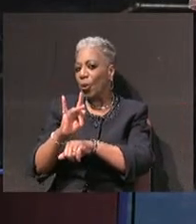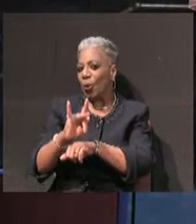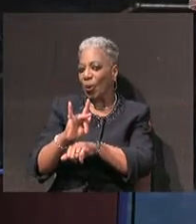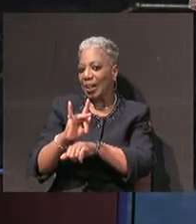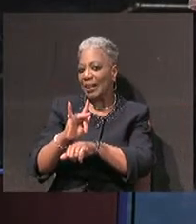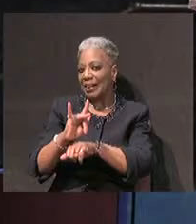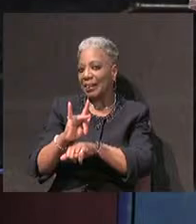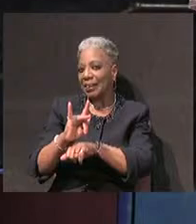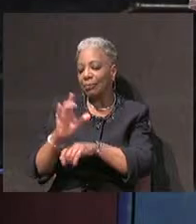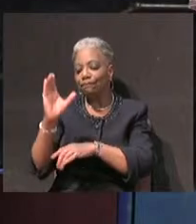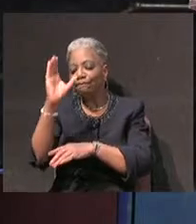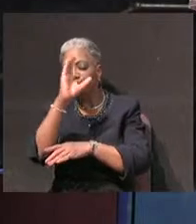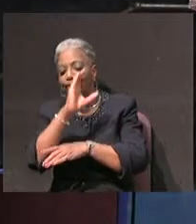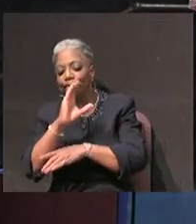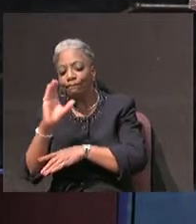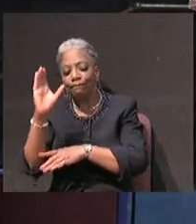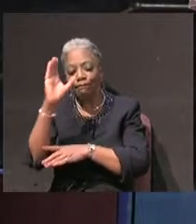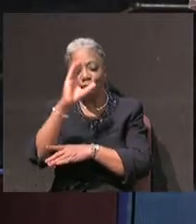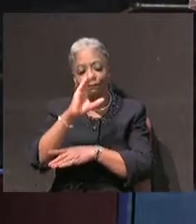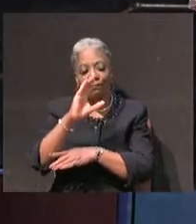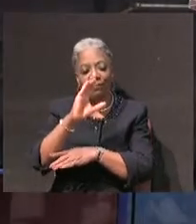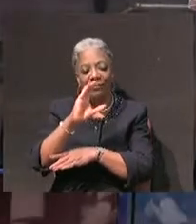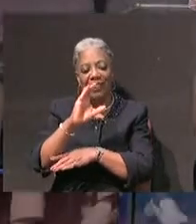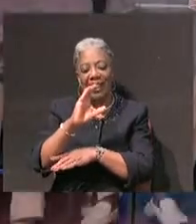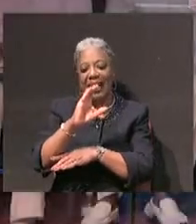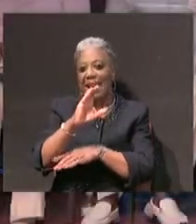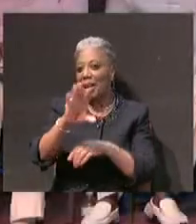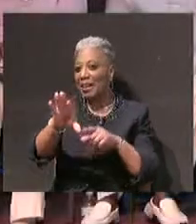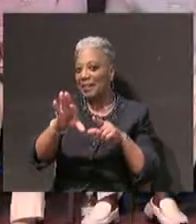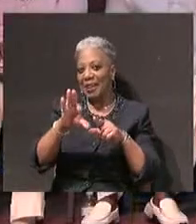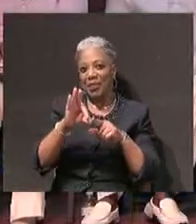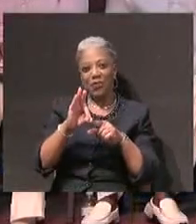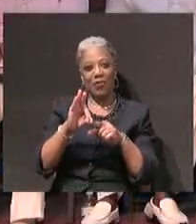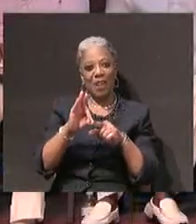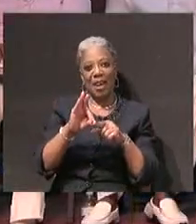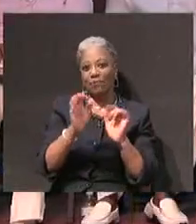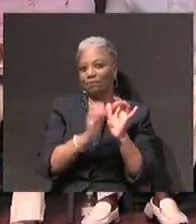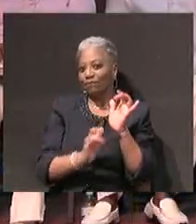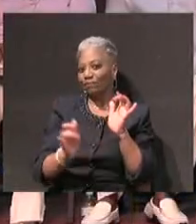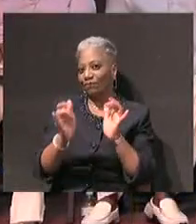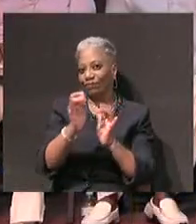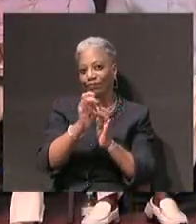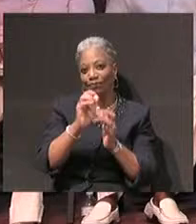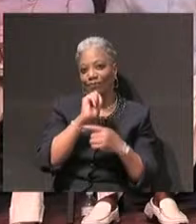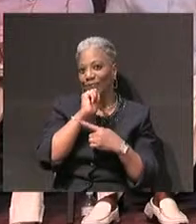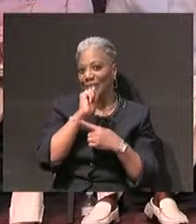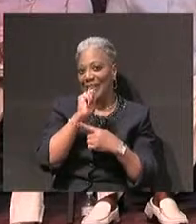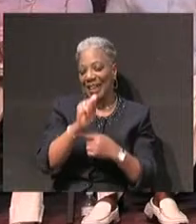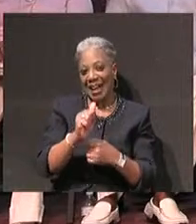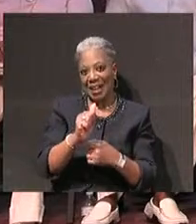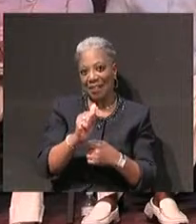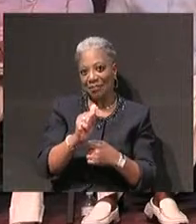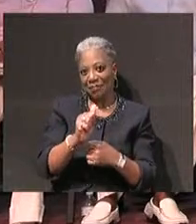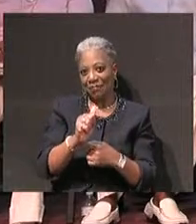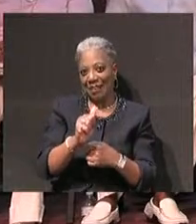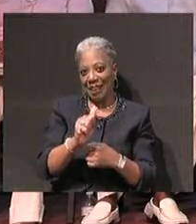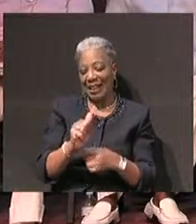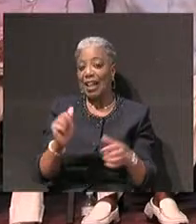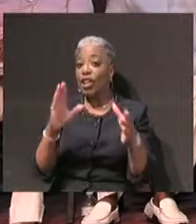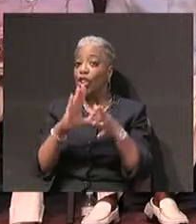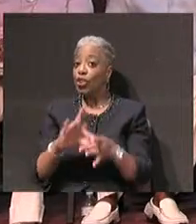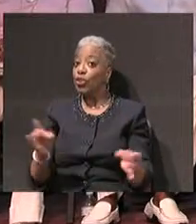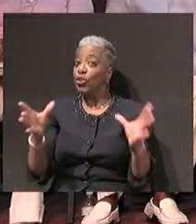but they didn't find his body." Stop here. The first heralders, the first